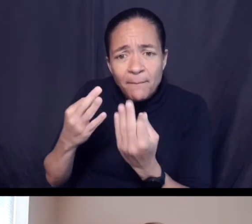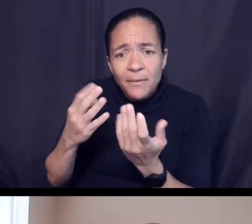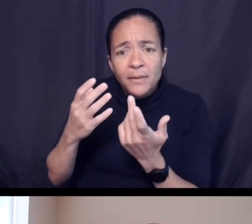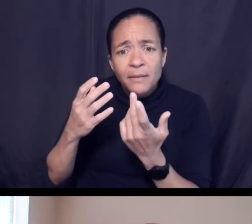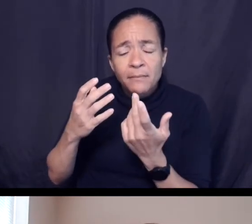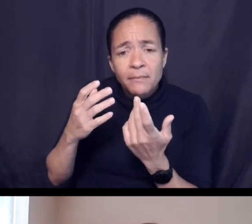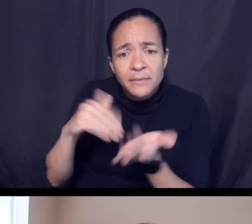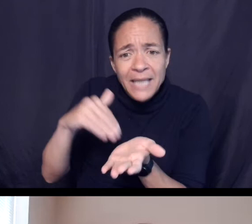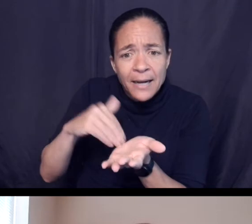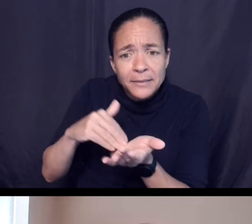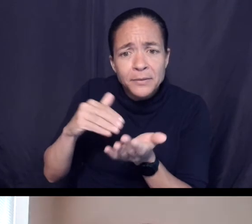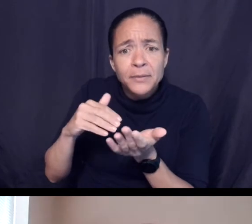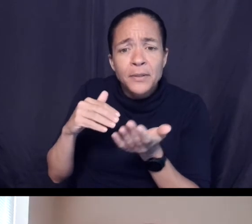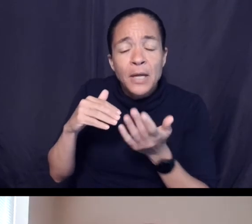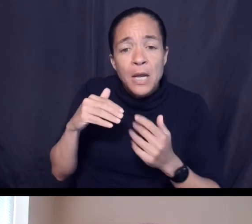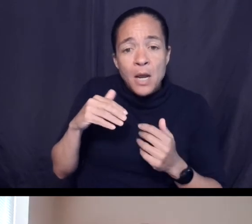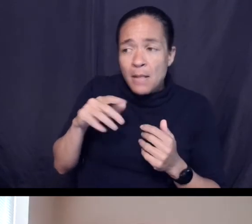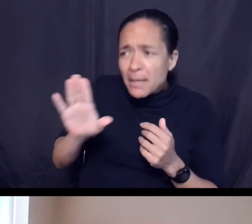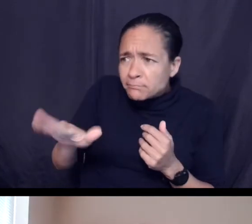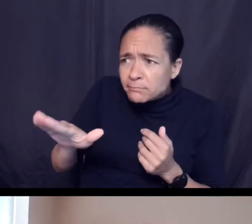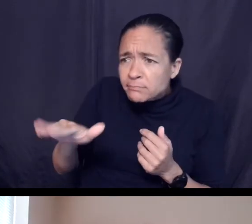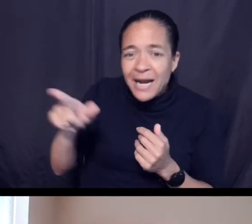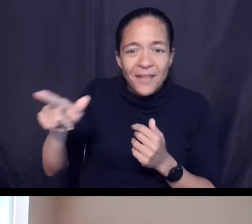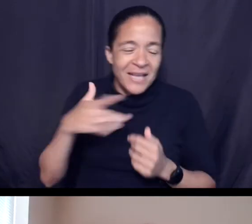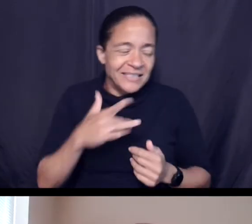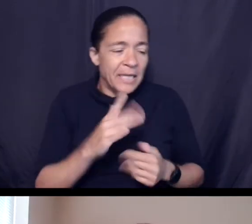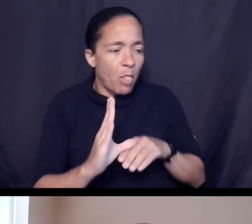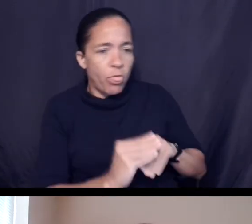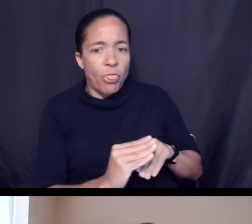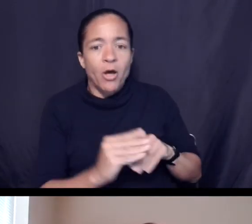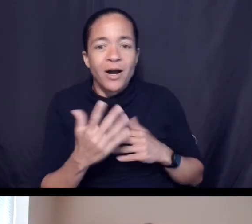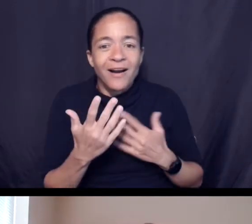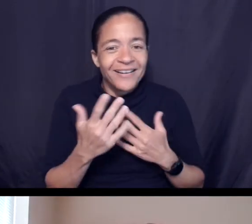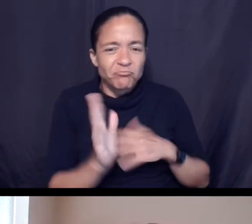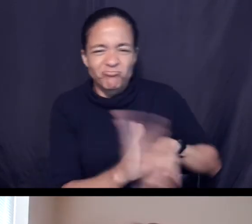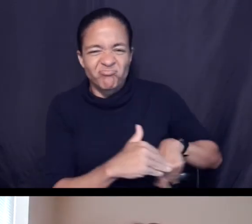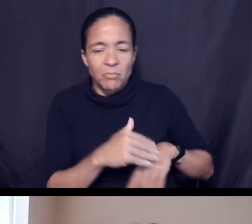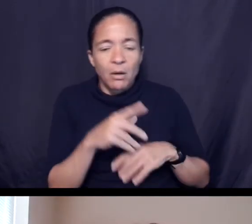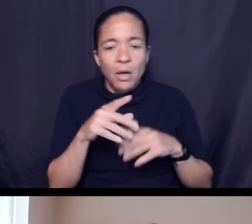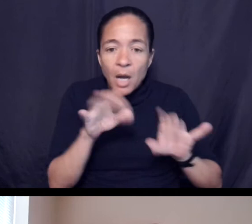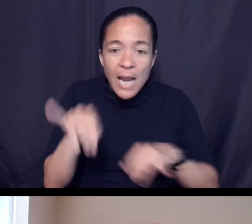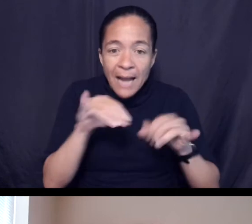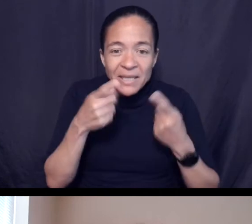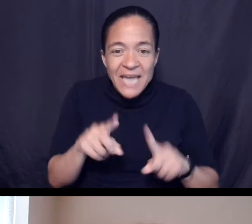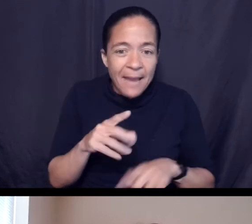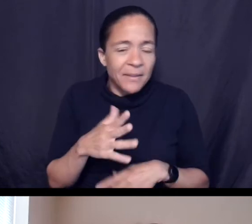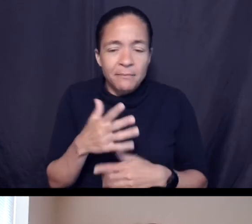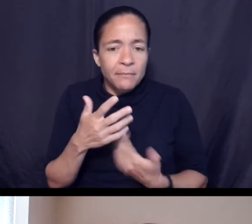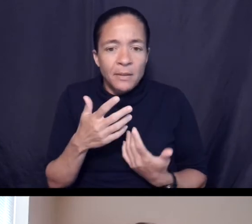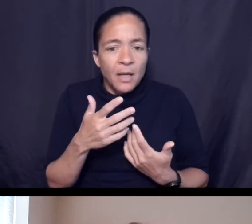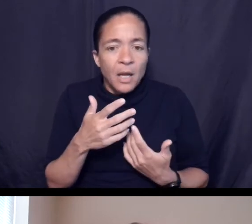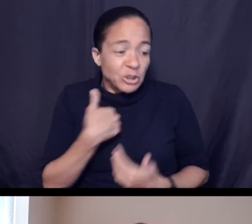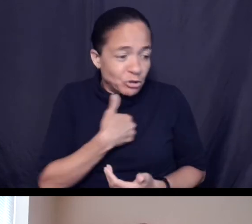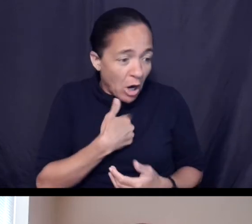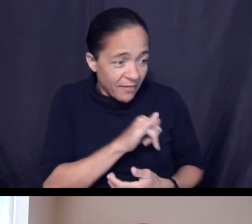seeing them during the pregnancy, again, a lot of times their concerns are dismissed. That's not very common. That doesn't happen very often. I'm sorry that happened to